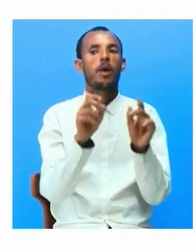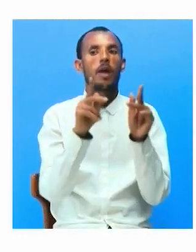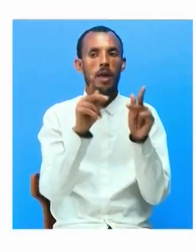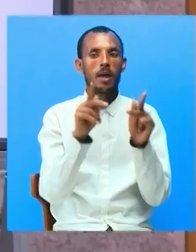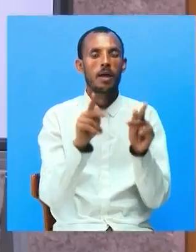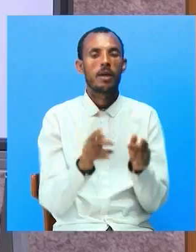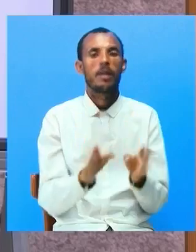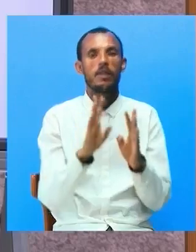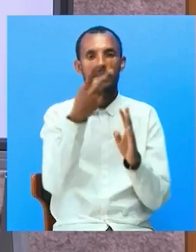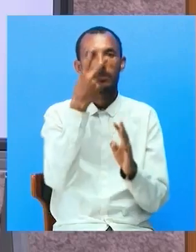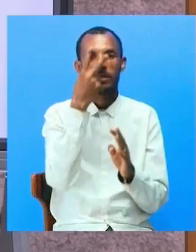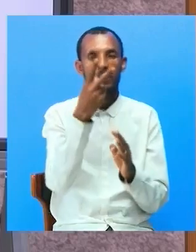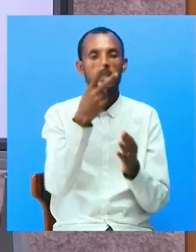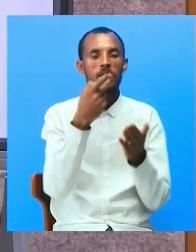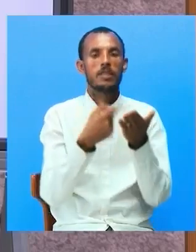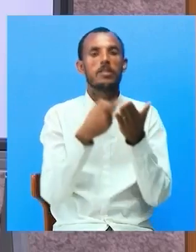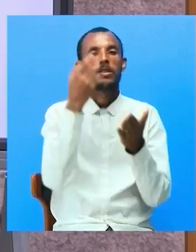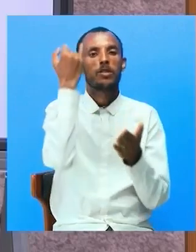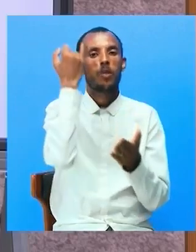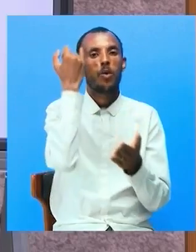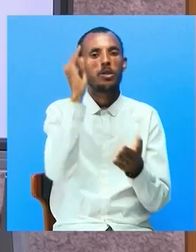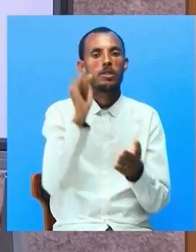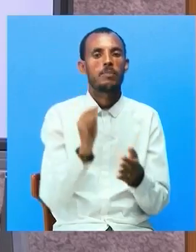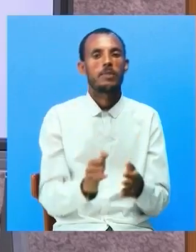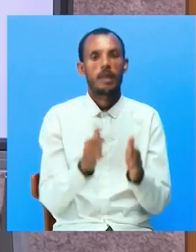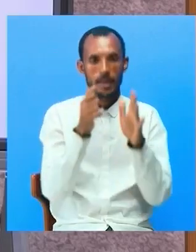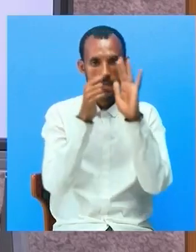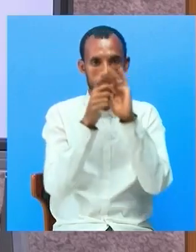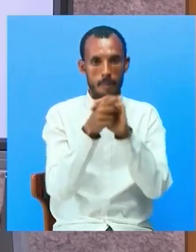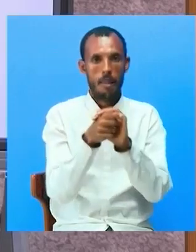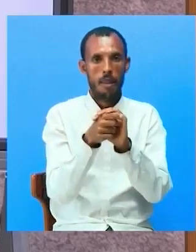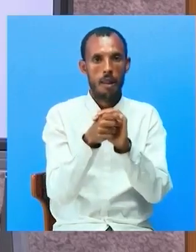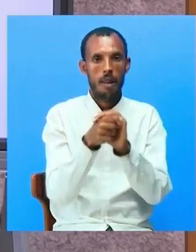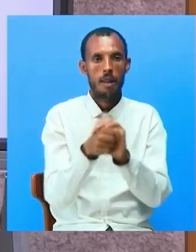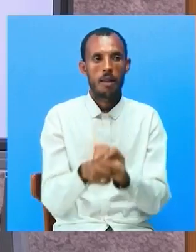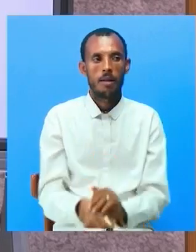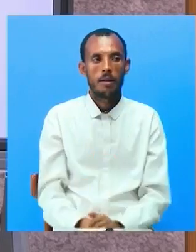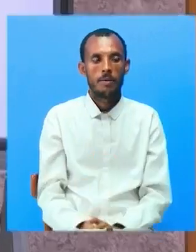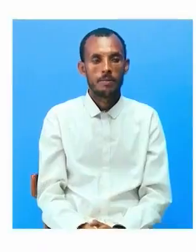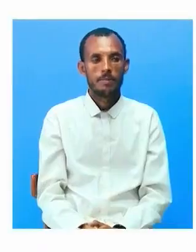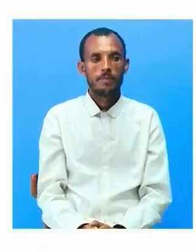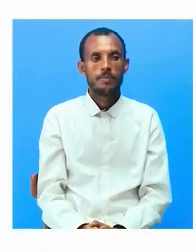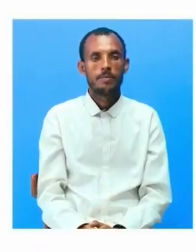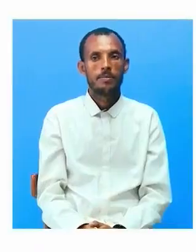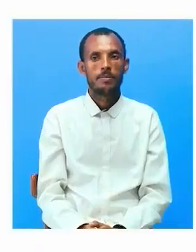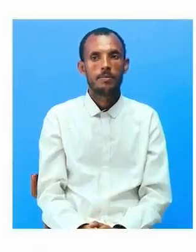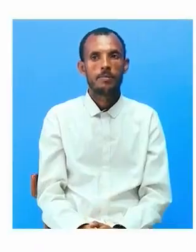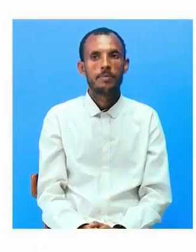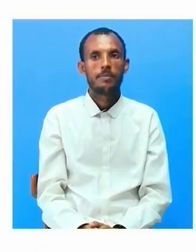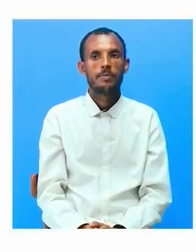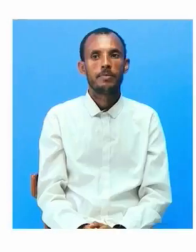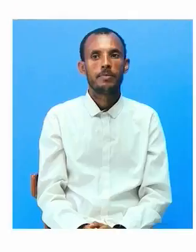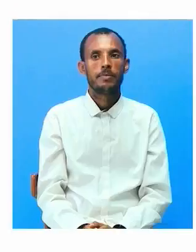Okay, let's see this concept also through example. Example.